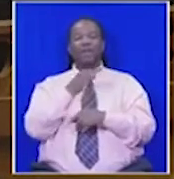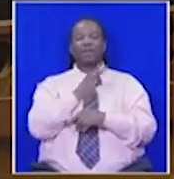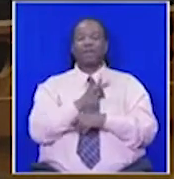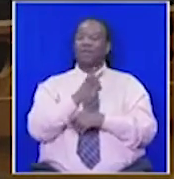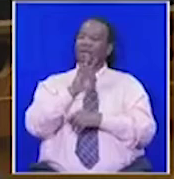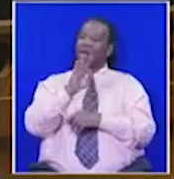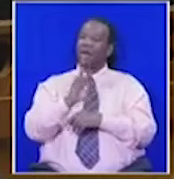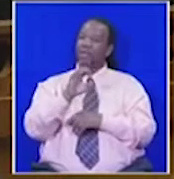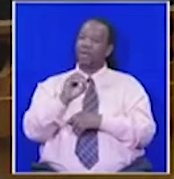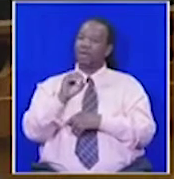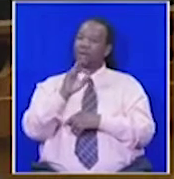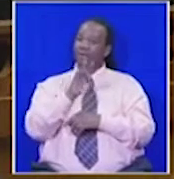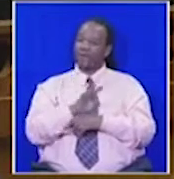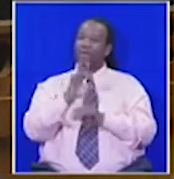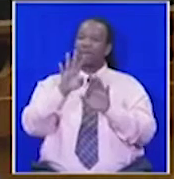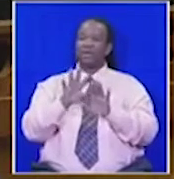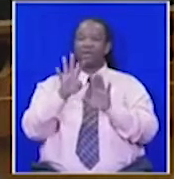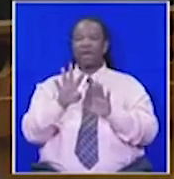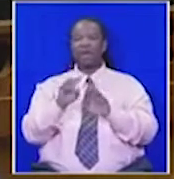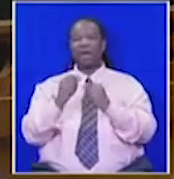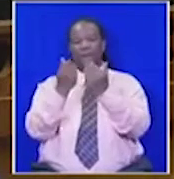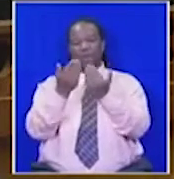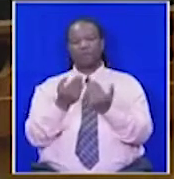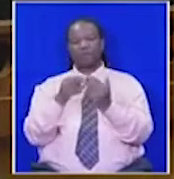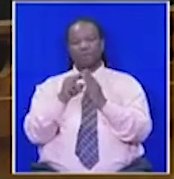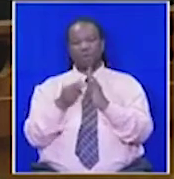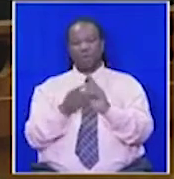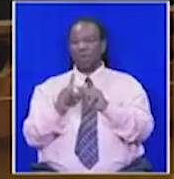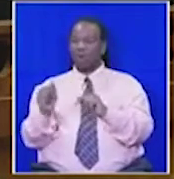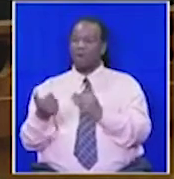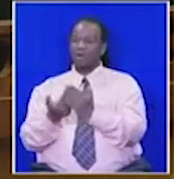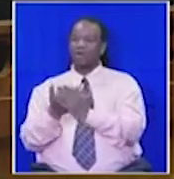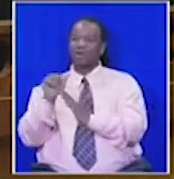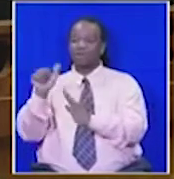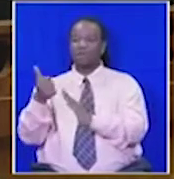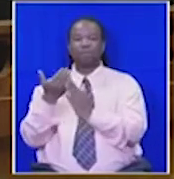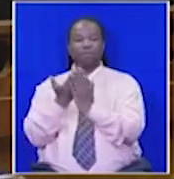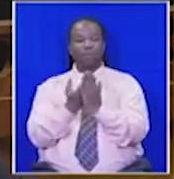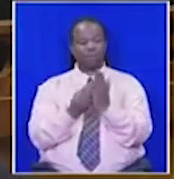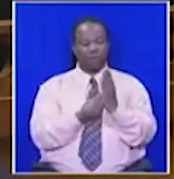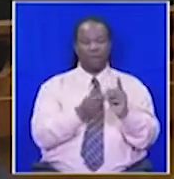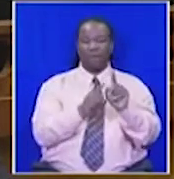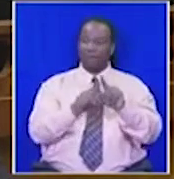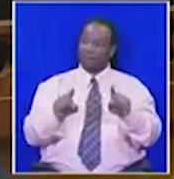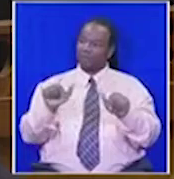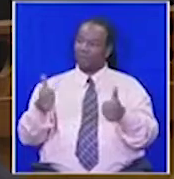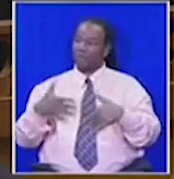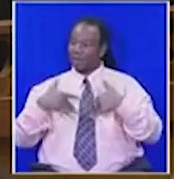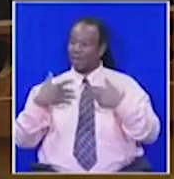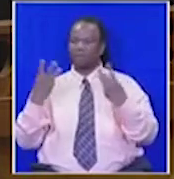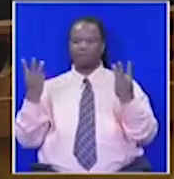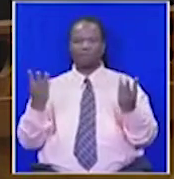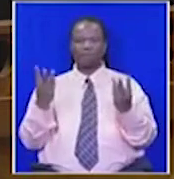amendments to the Appropriations Bill in order to fund 6 proposals aimed at improving the lives of people in South